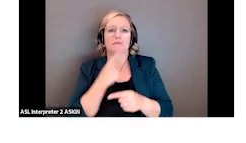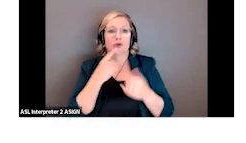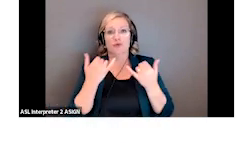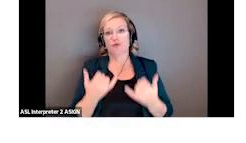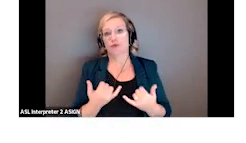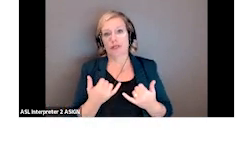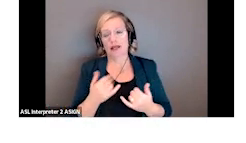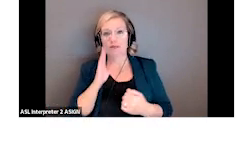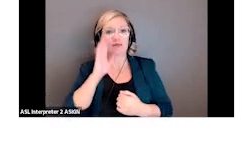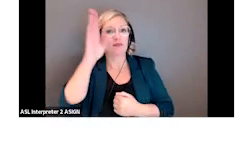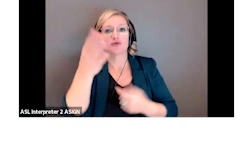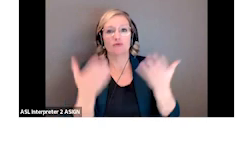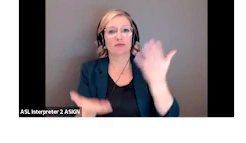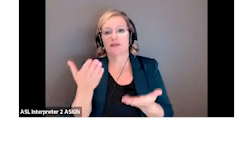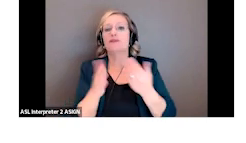Okay.